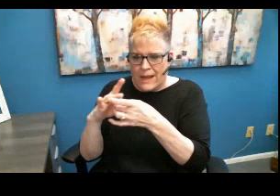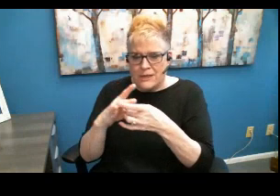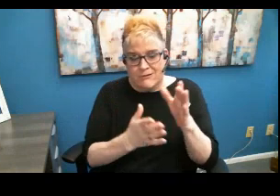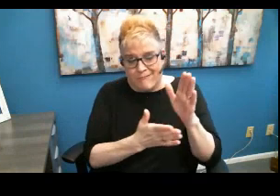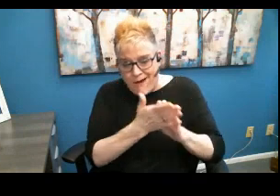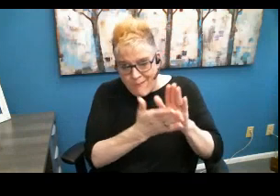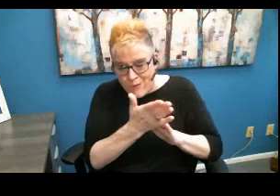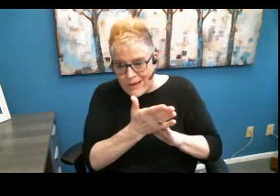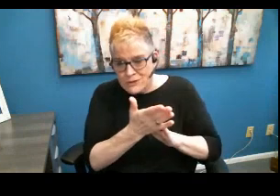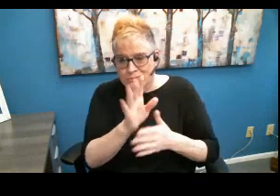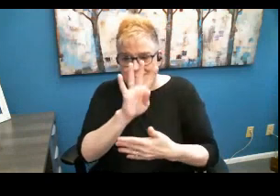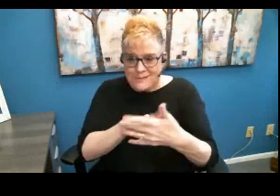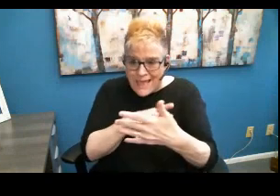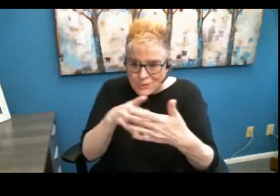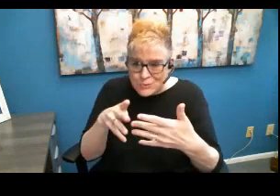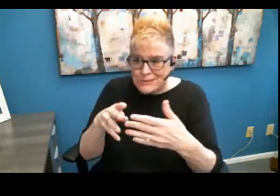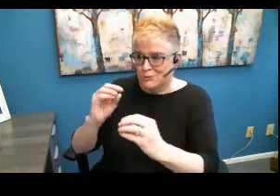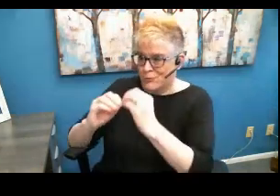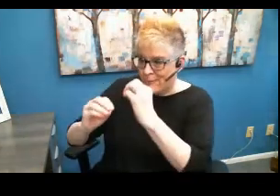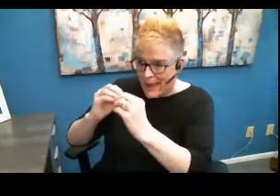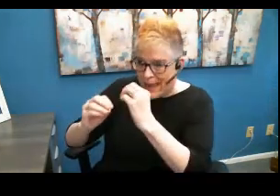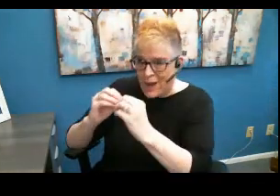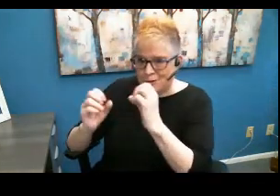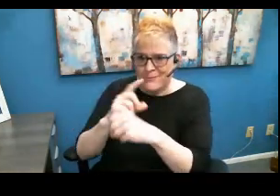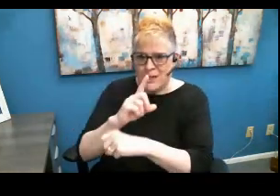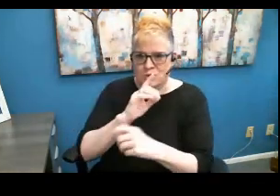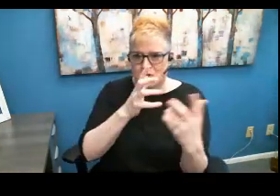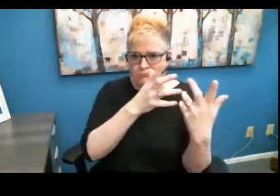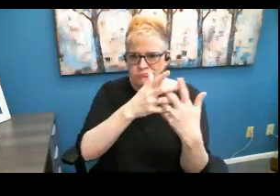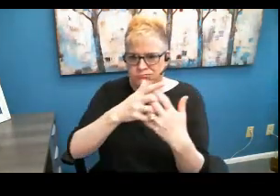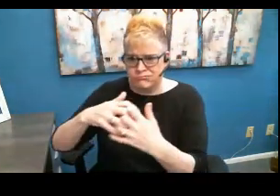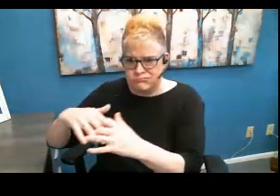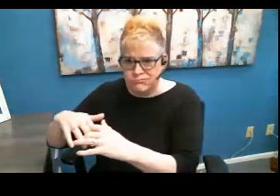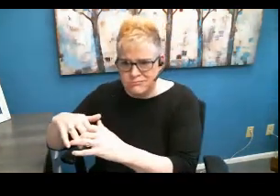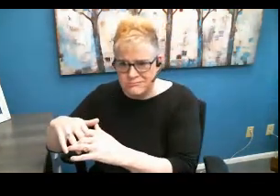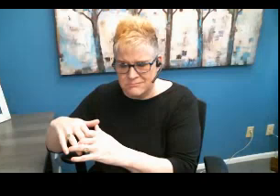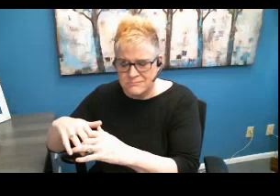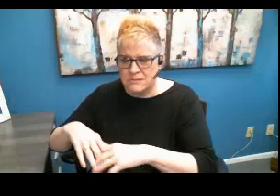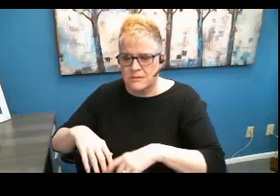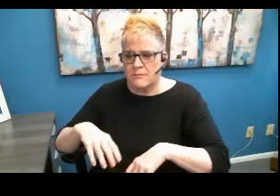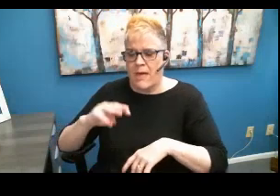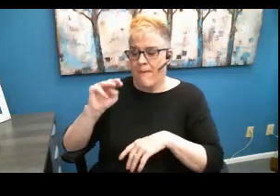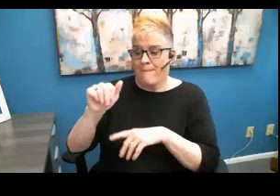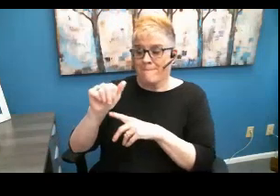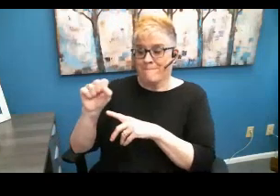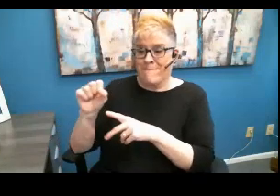then the scheduling and the repairs and restoration of service, but the mass care side is